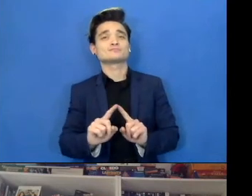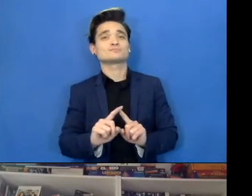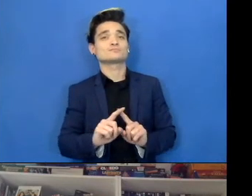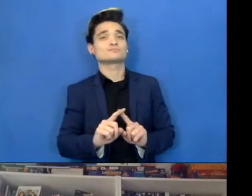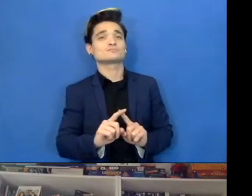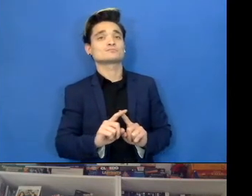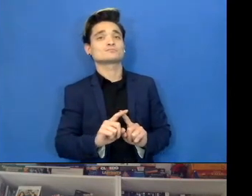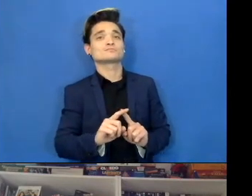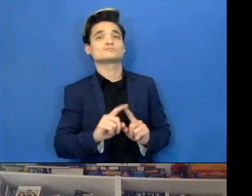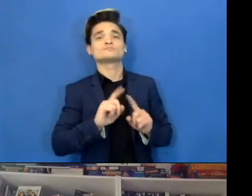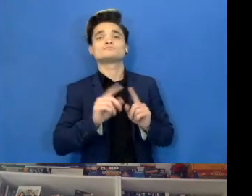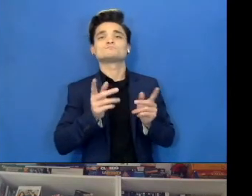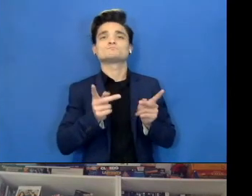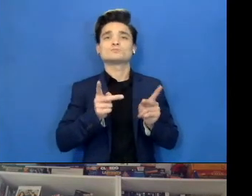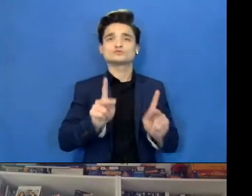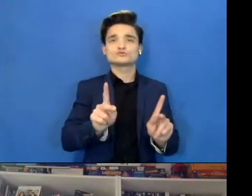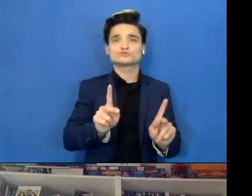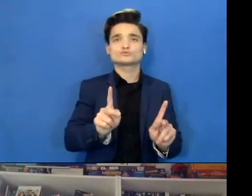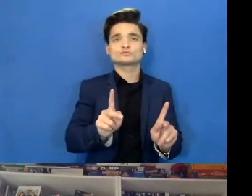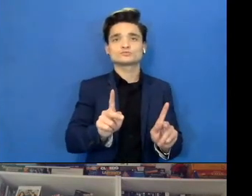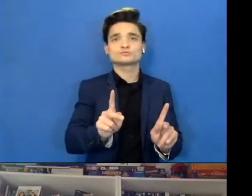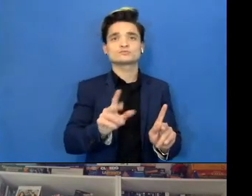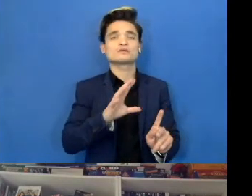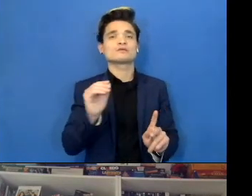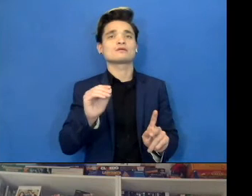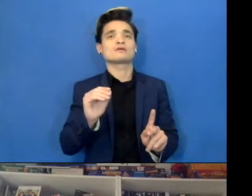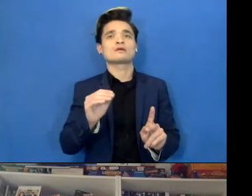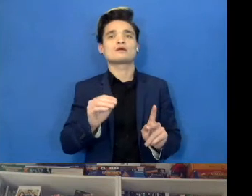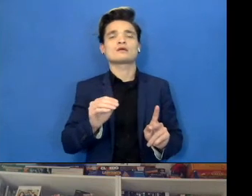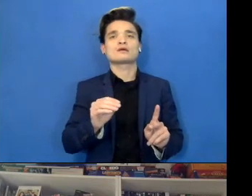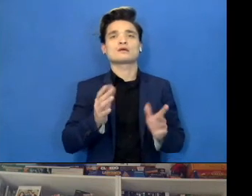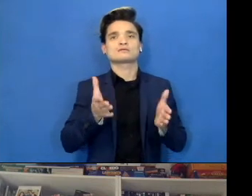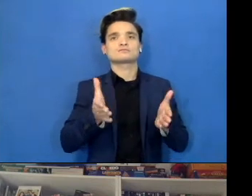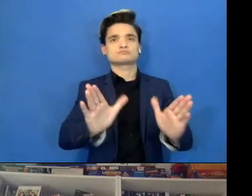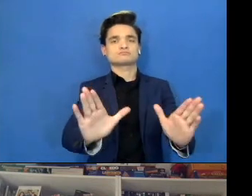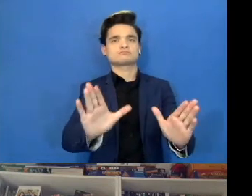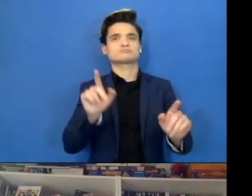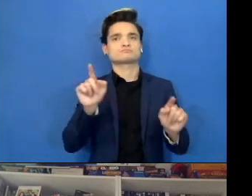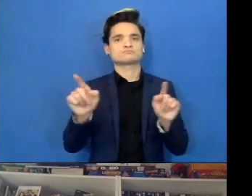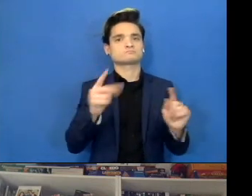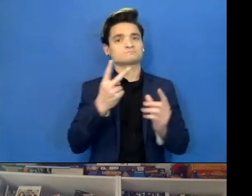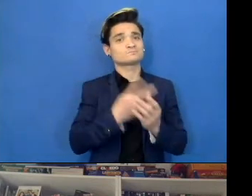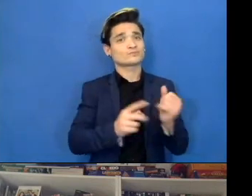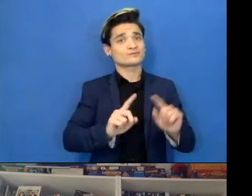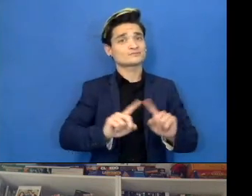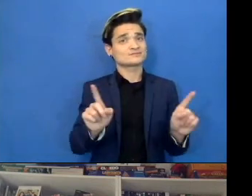you have any idea of the difference between consent and permission, I'd love to hear it.